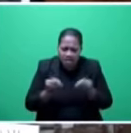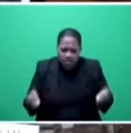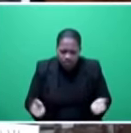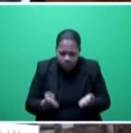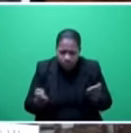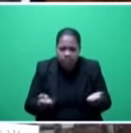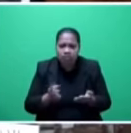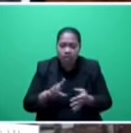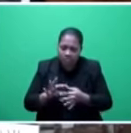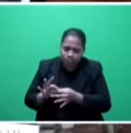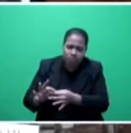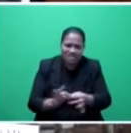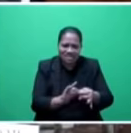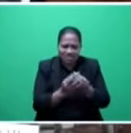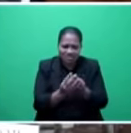reconciliation.